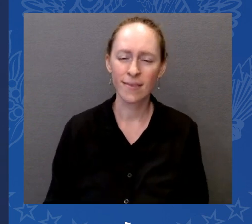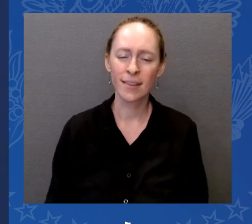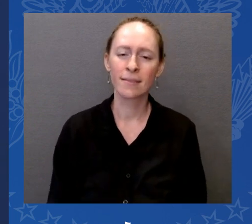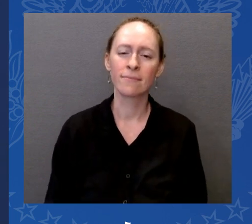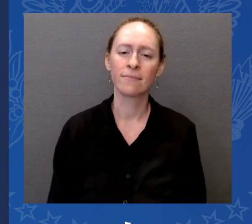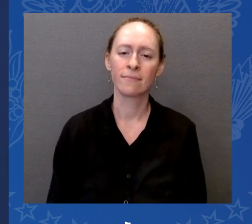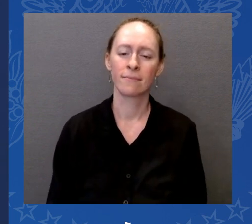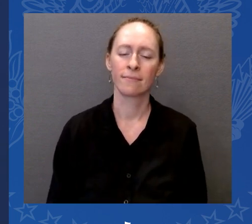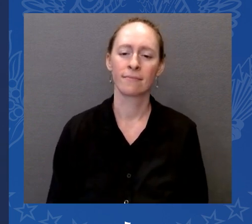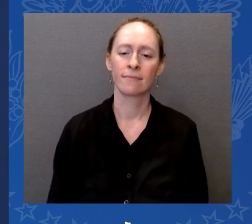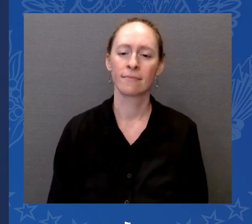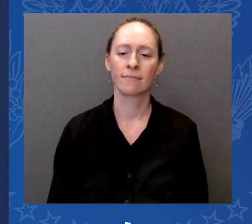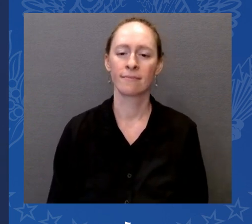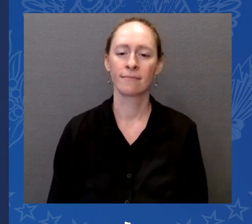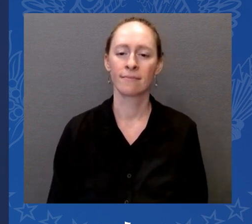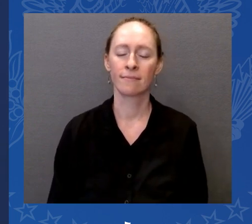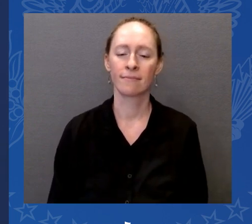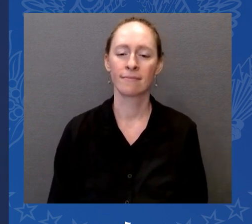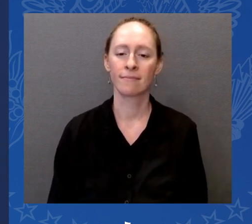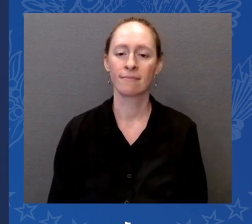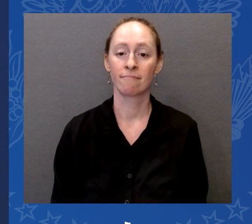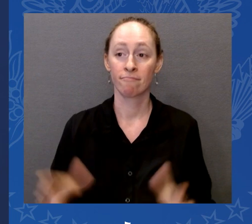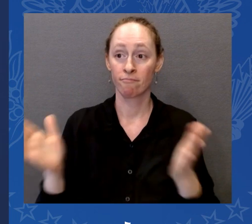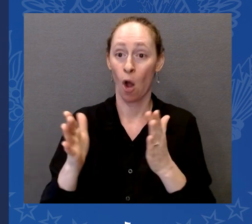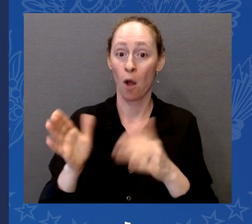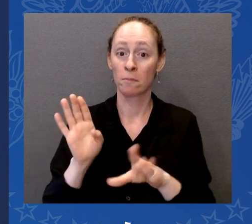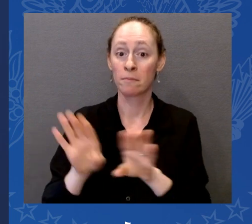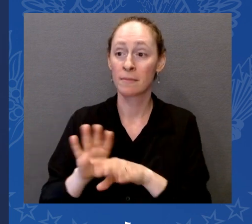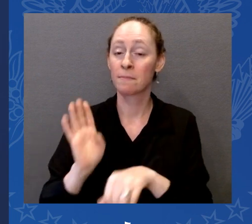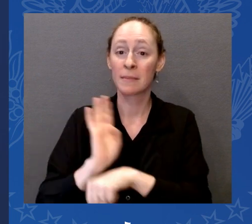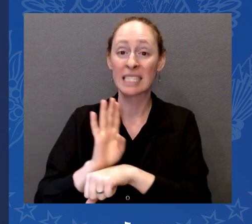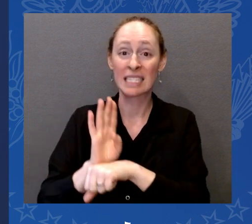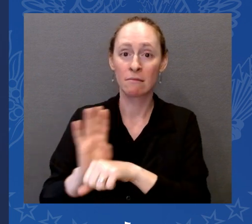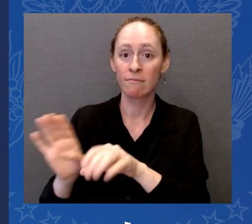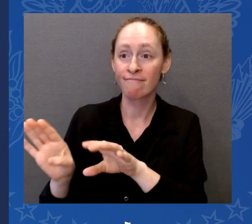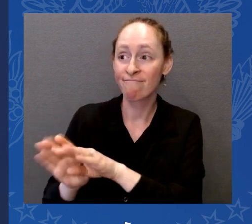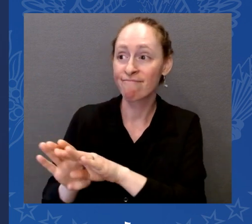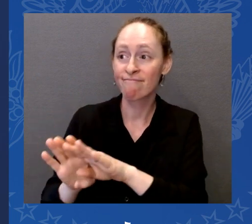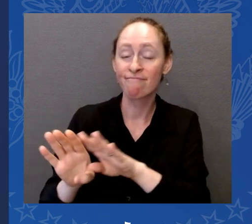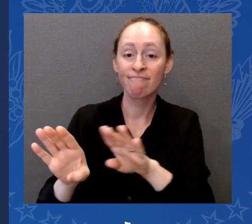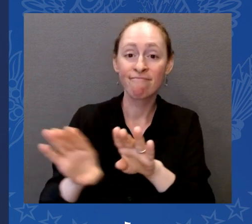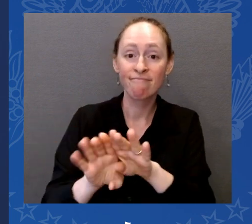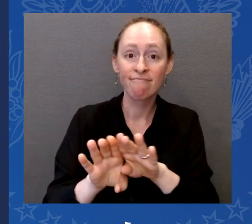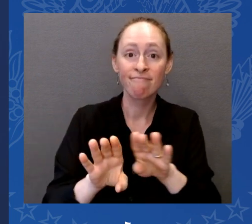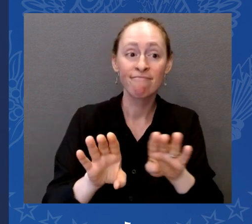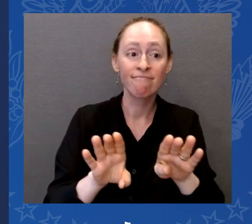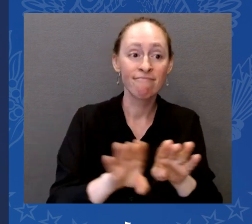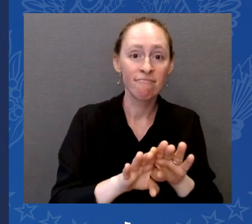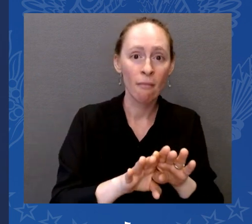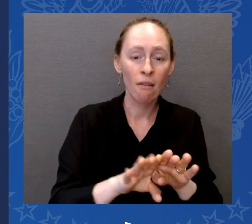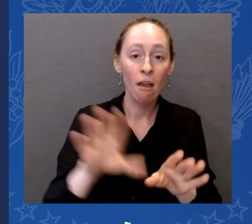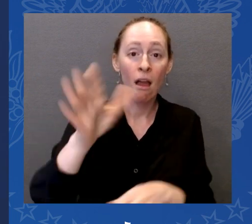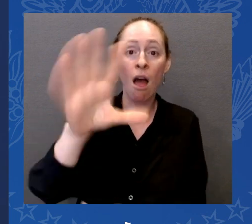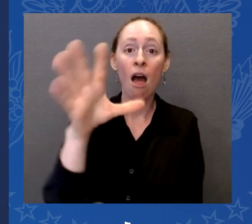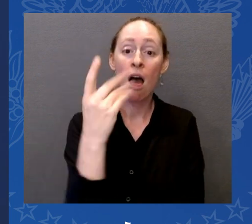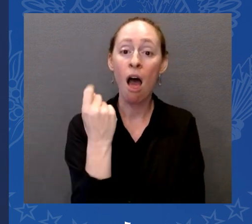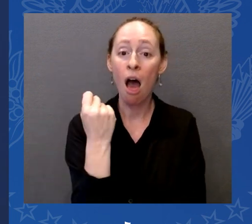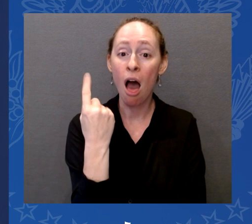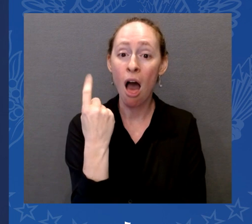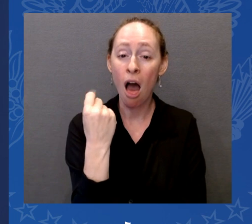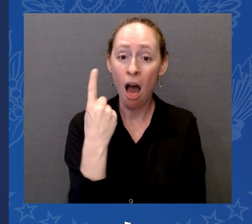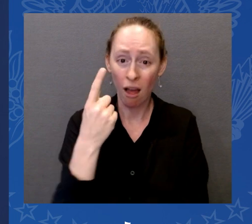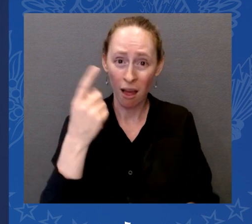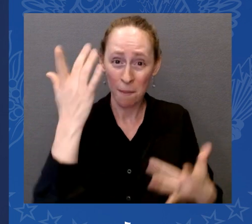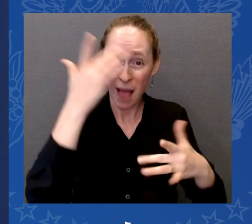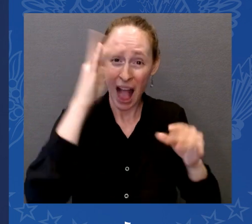companies, a record number of Americans became billionaires in the middle of this crisis, while more than